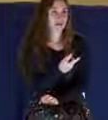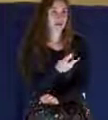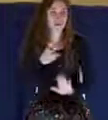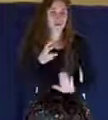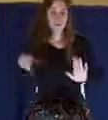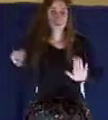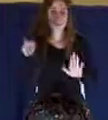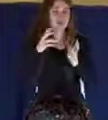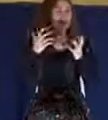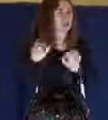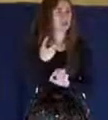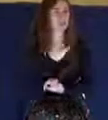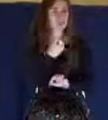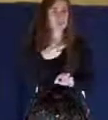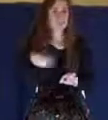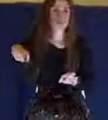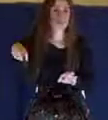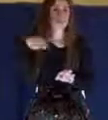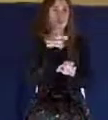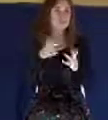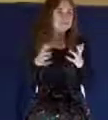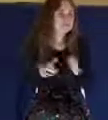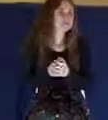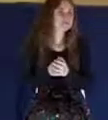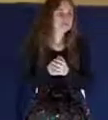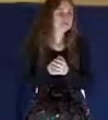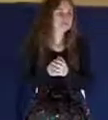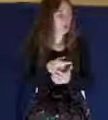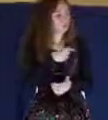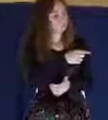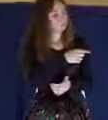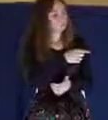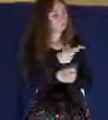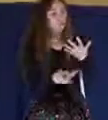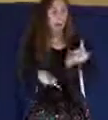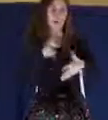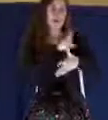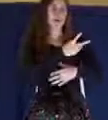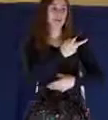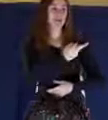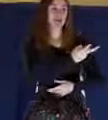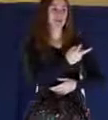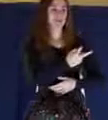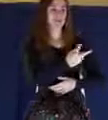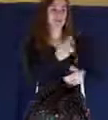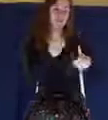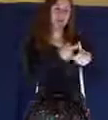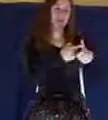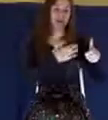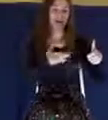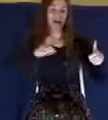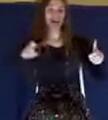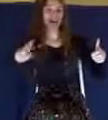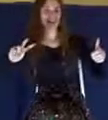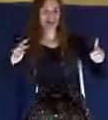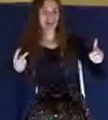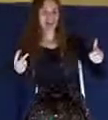wandering. And so she's really putting them ahead of her own needs. And that's really the heart of a mother, isn't it? Think